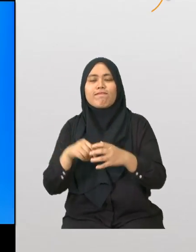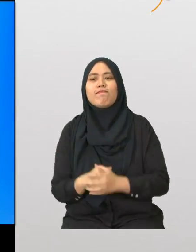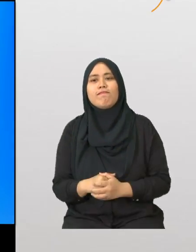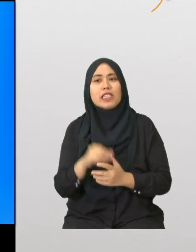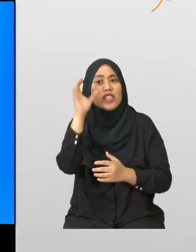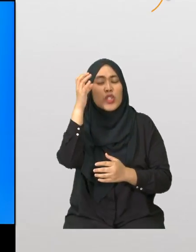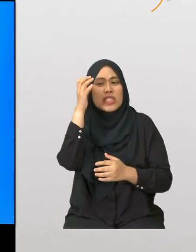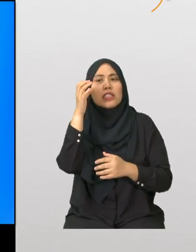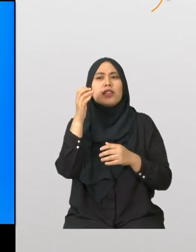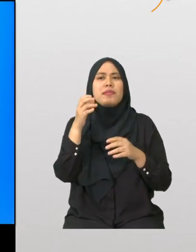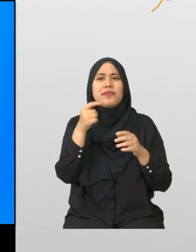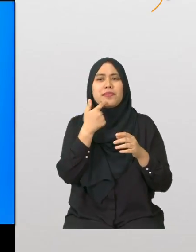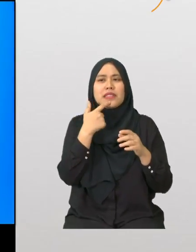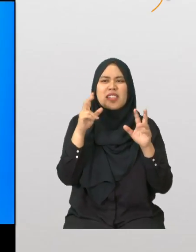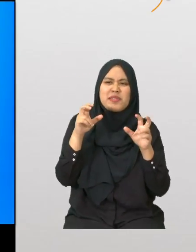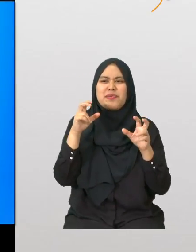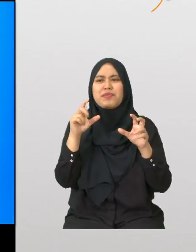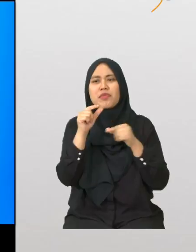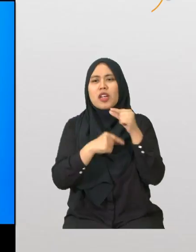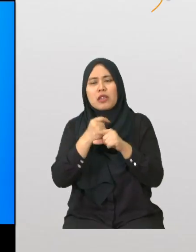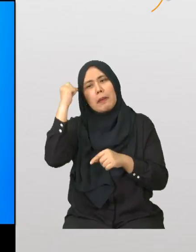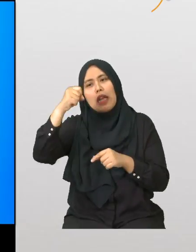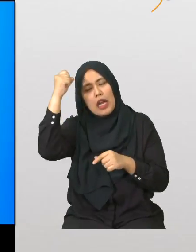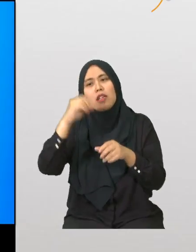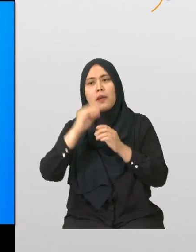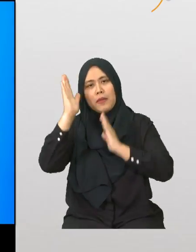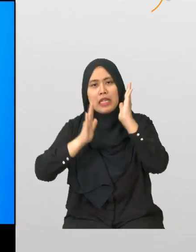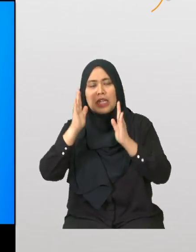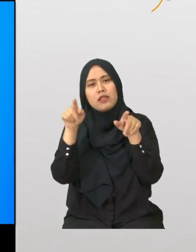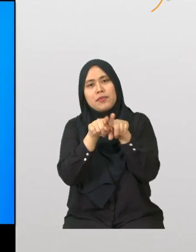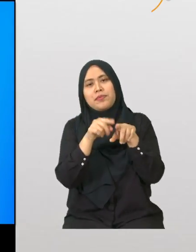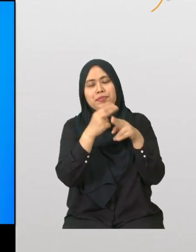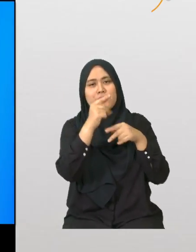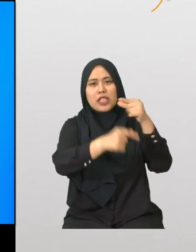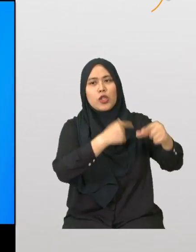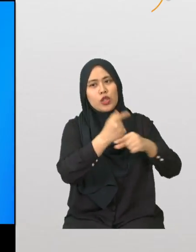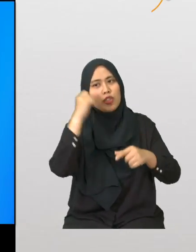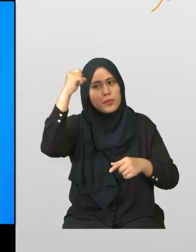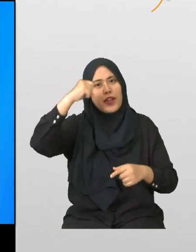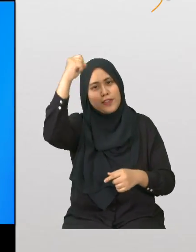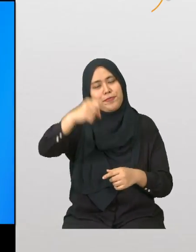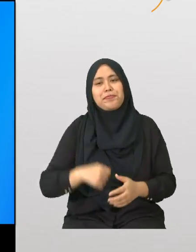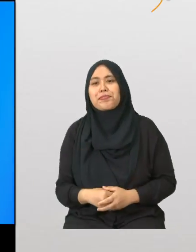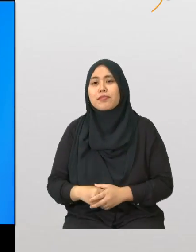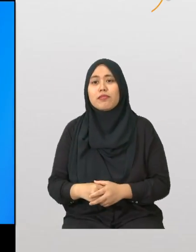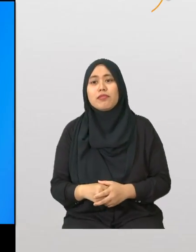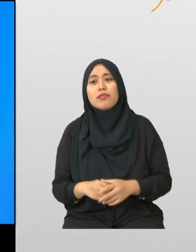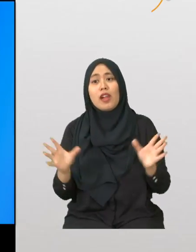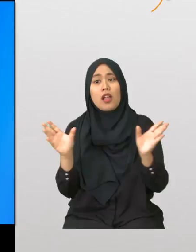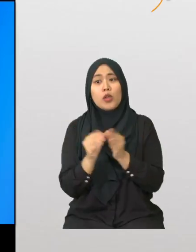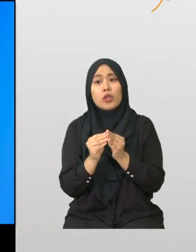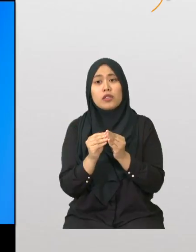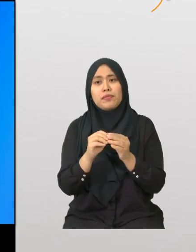Chinese, we can say Li Guo Yi Dai. In Malay, of course, Generasi Merdeka. There are 500,000 of the